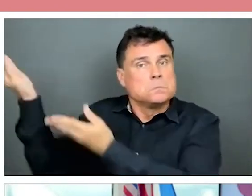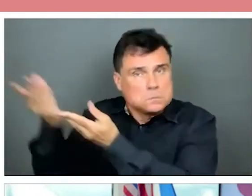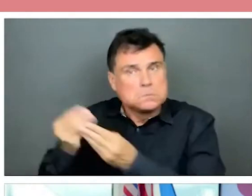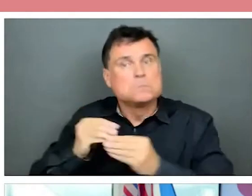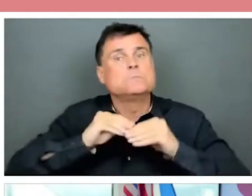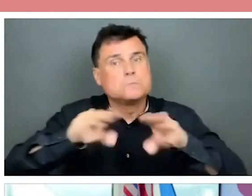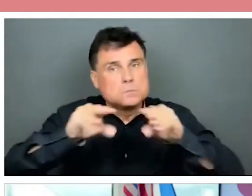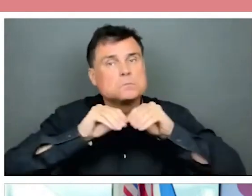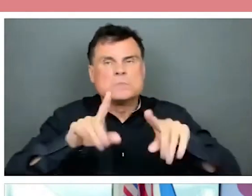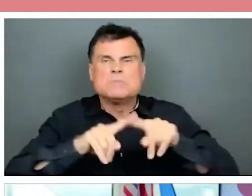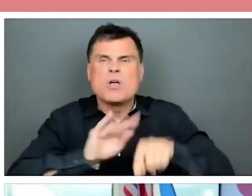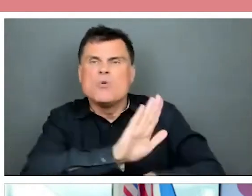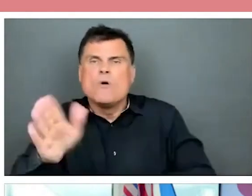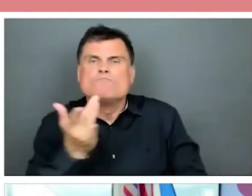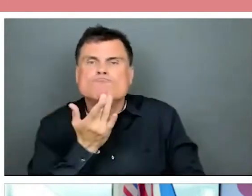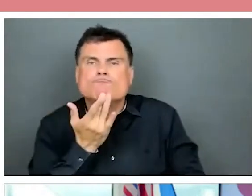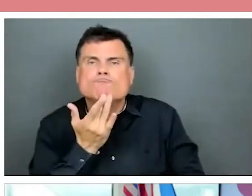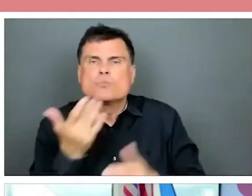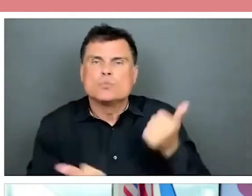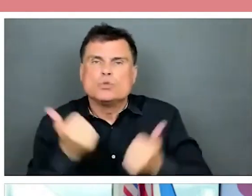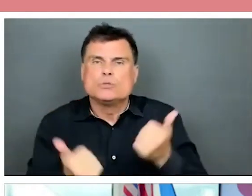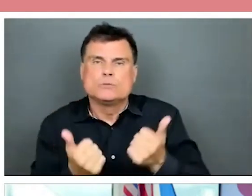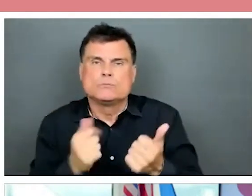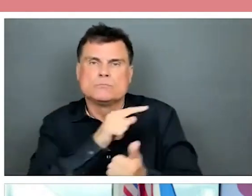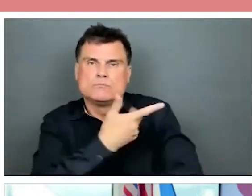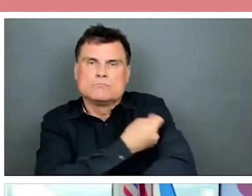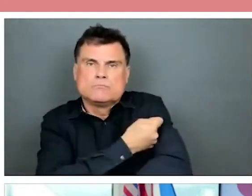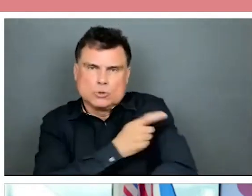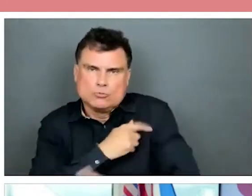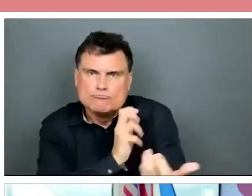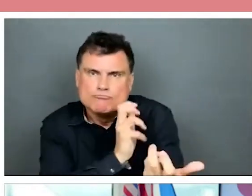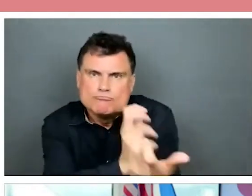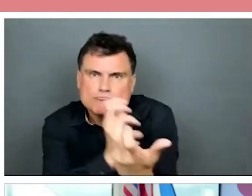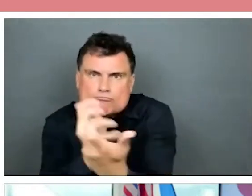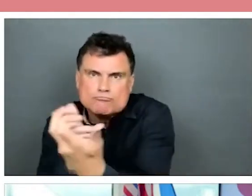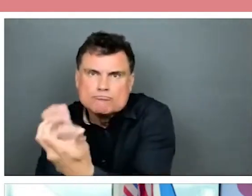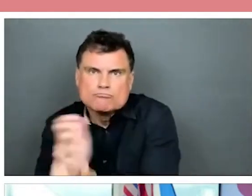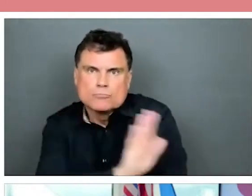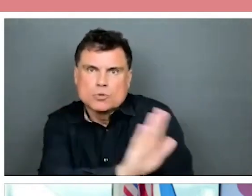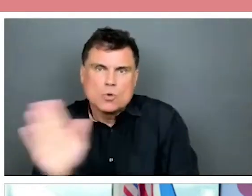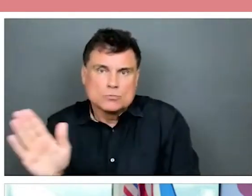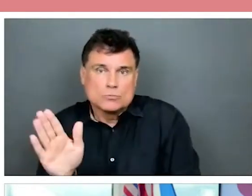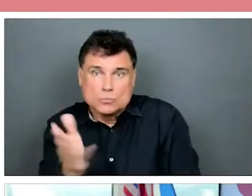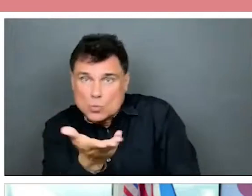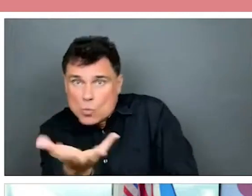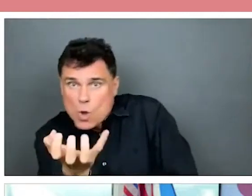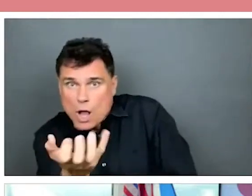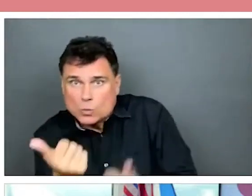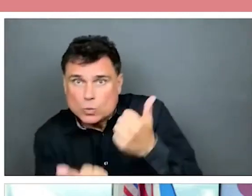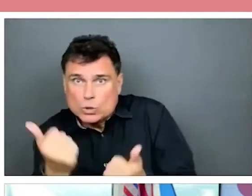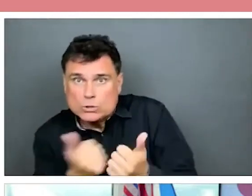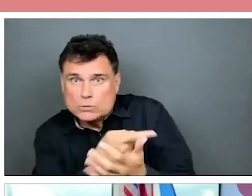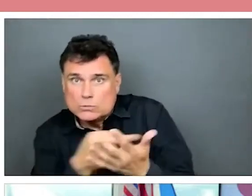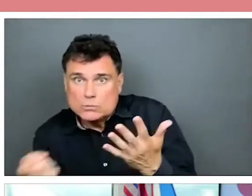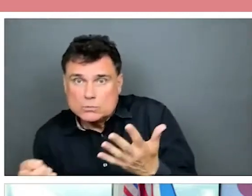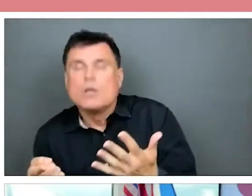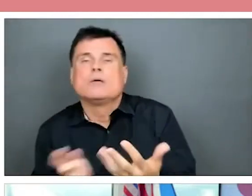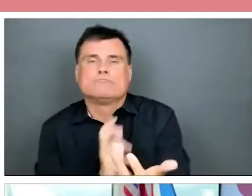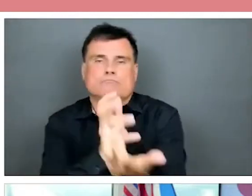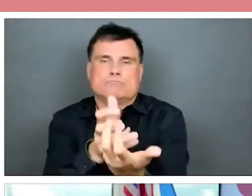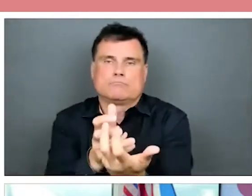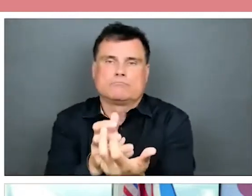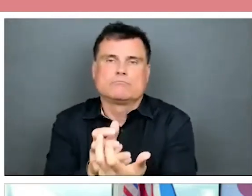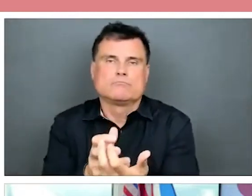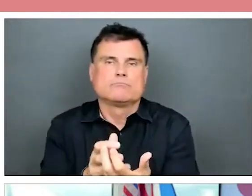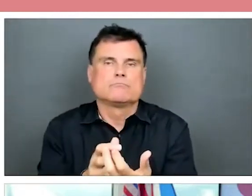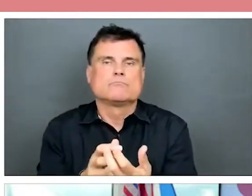people up with our pharmacists around the province. If they want Novavax as their booster dose, we're trying to enable